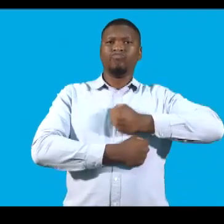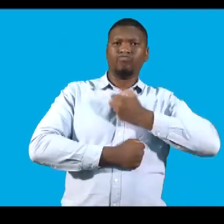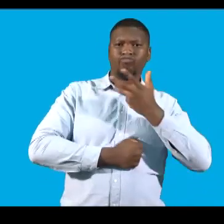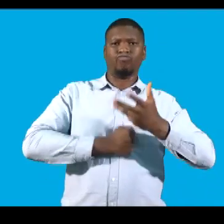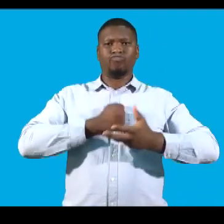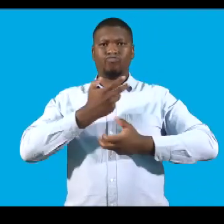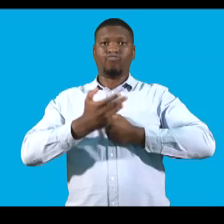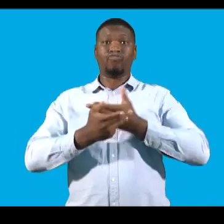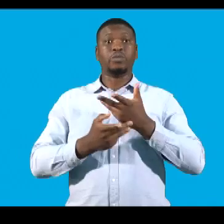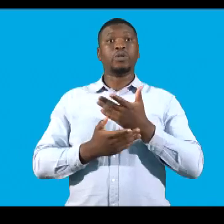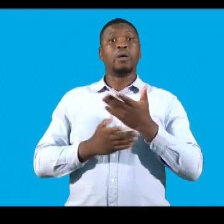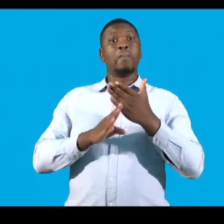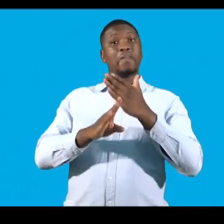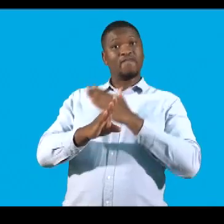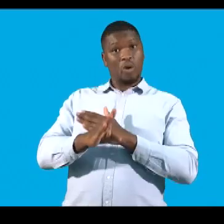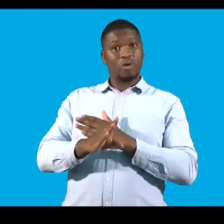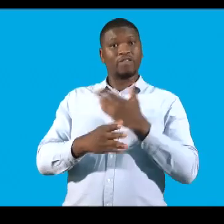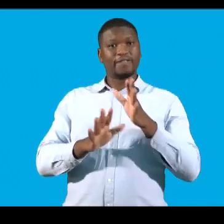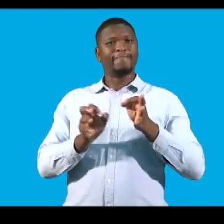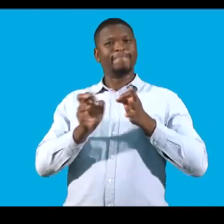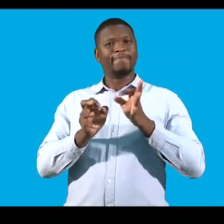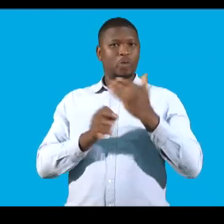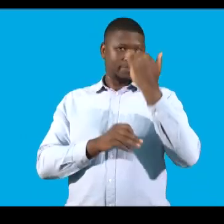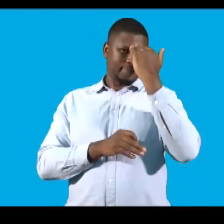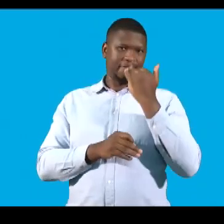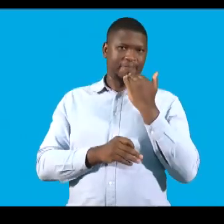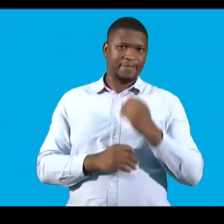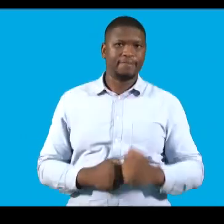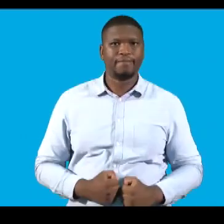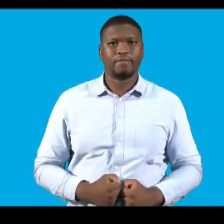poem, where here we've explained the image.